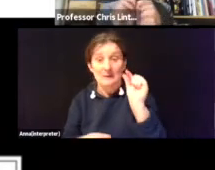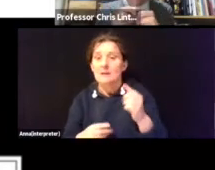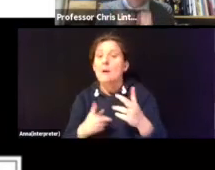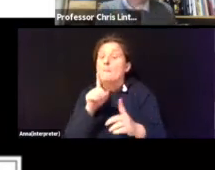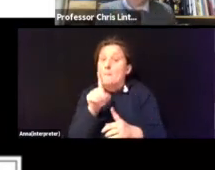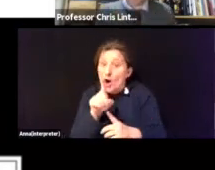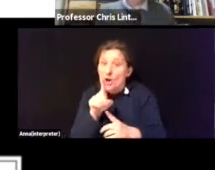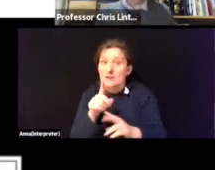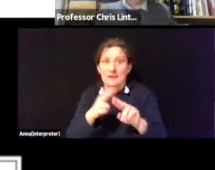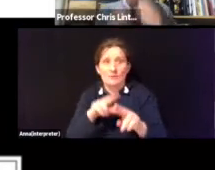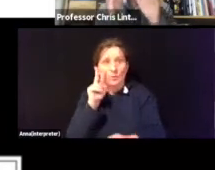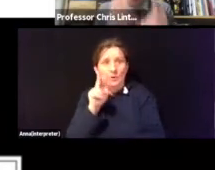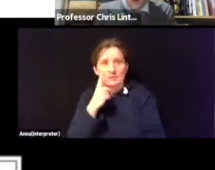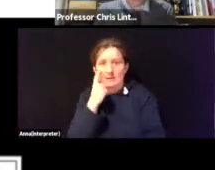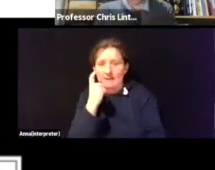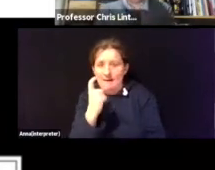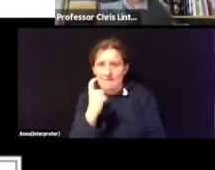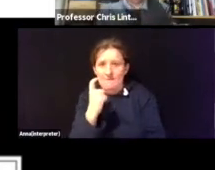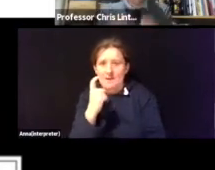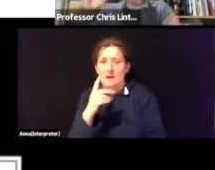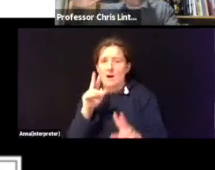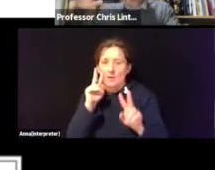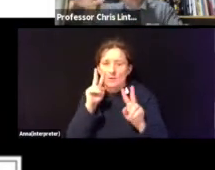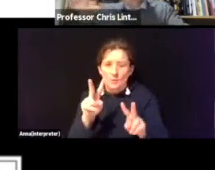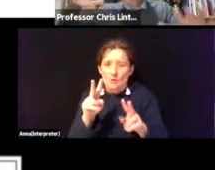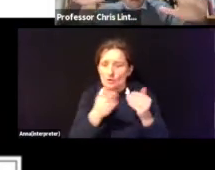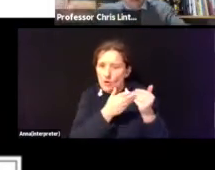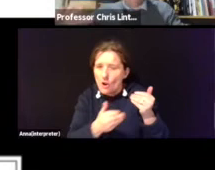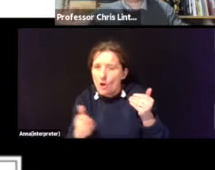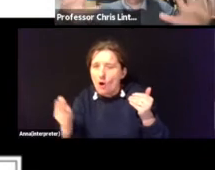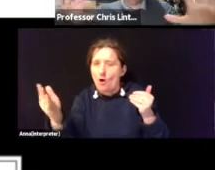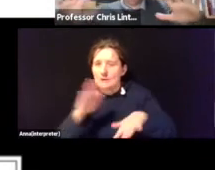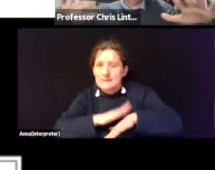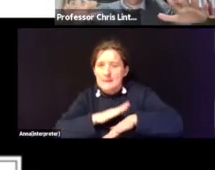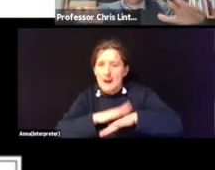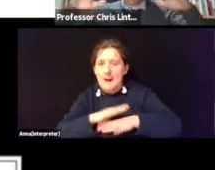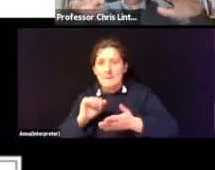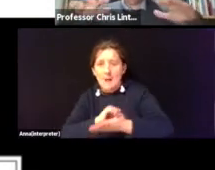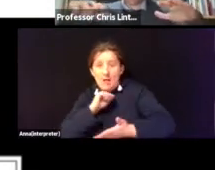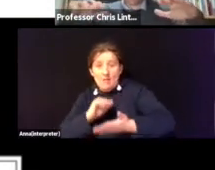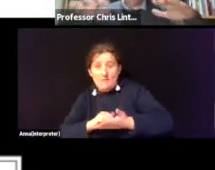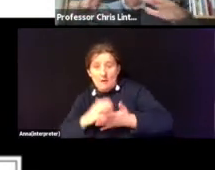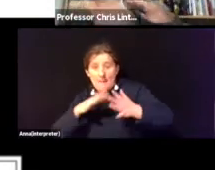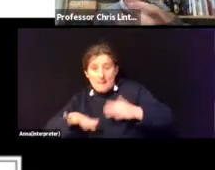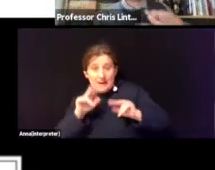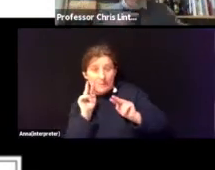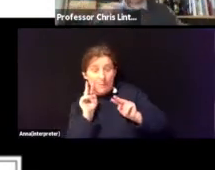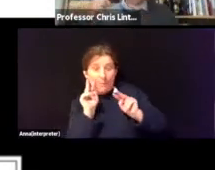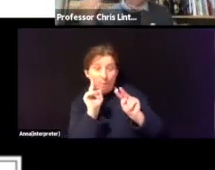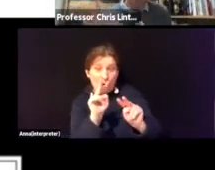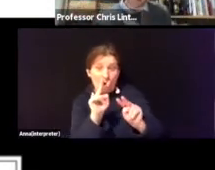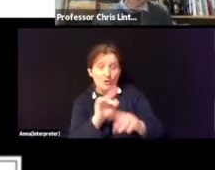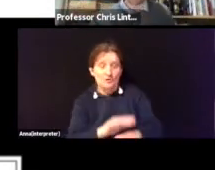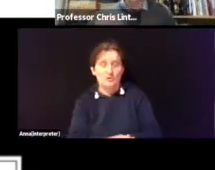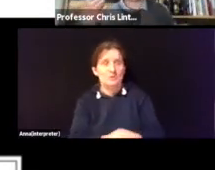But if you watched carefully enough and for long enough, and you were in the right place in the galaxy so that every time